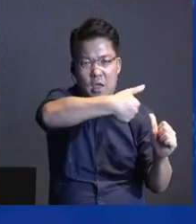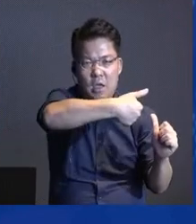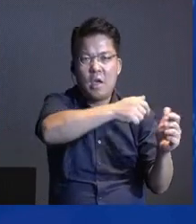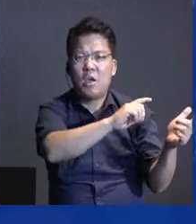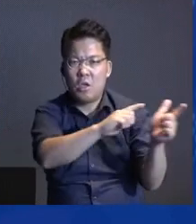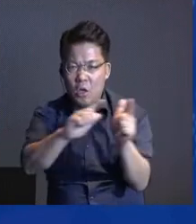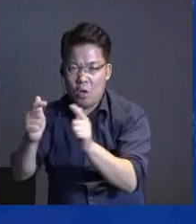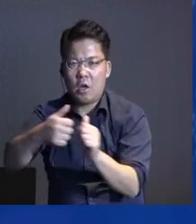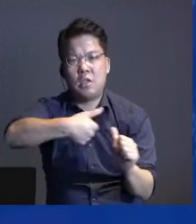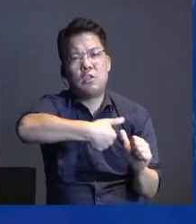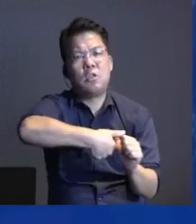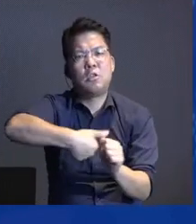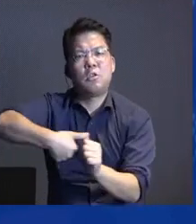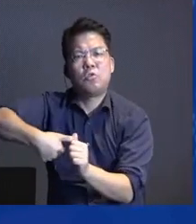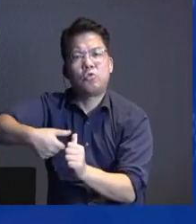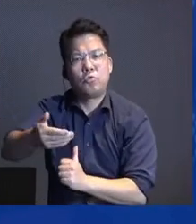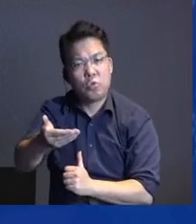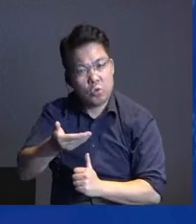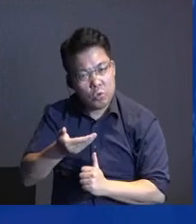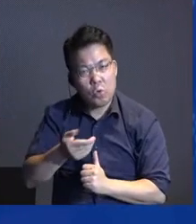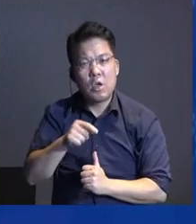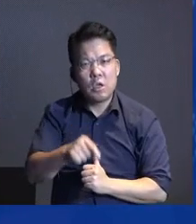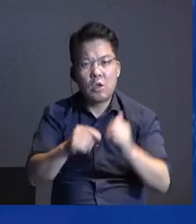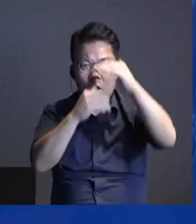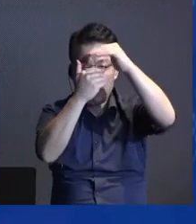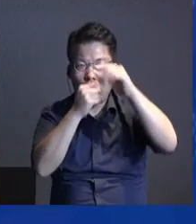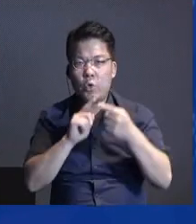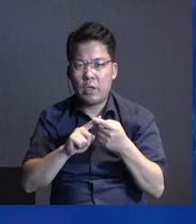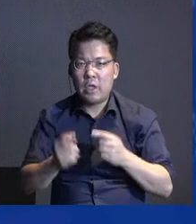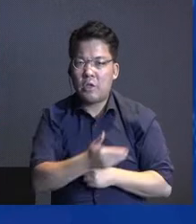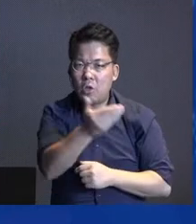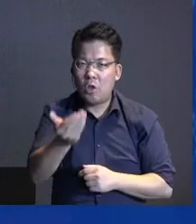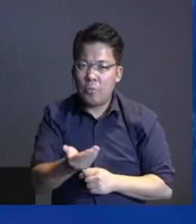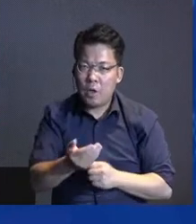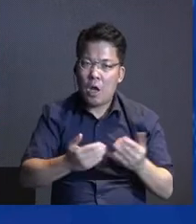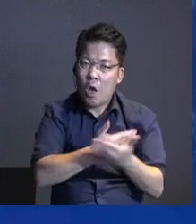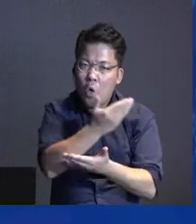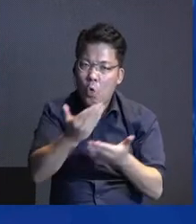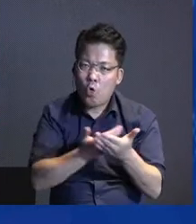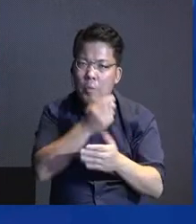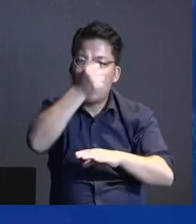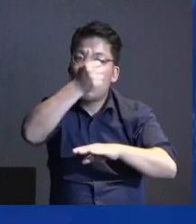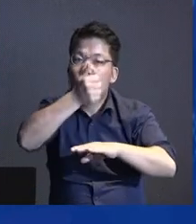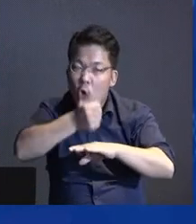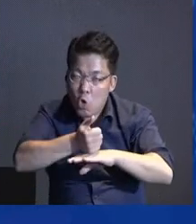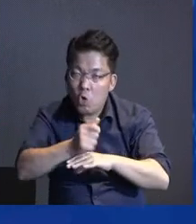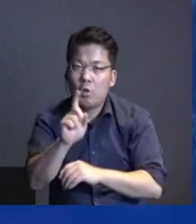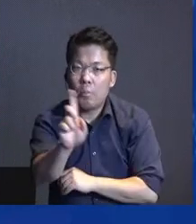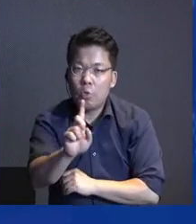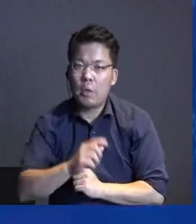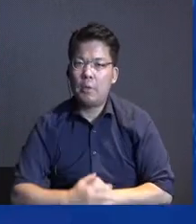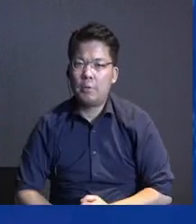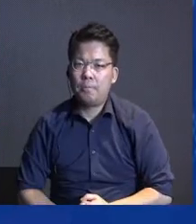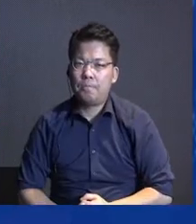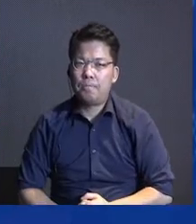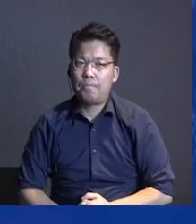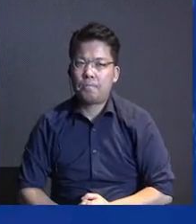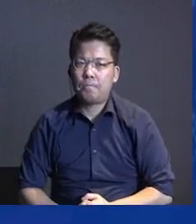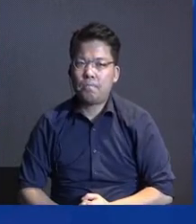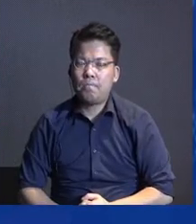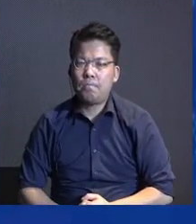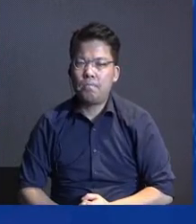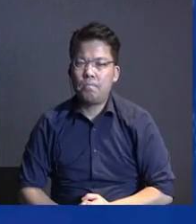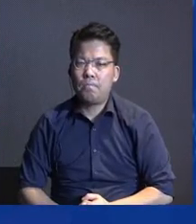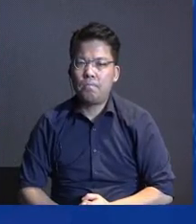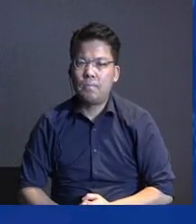sharing some concluding thoughts. The approaches that we tried and are